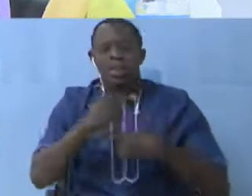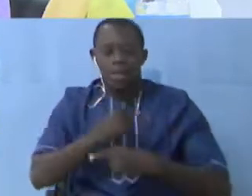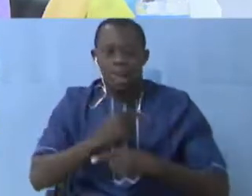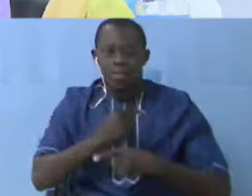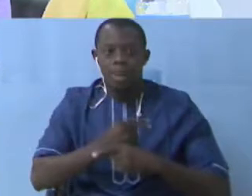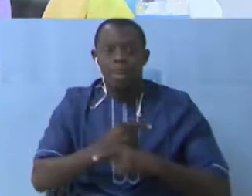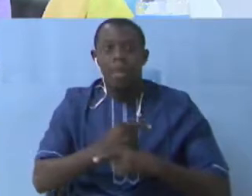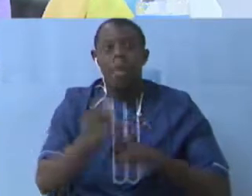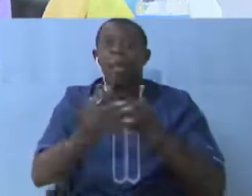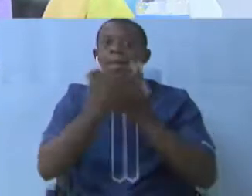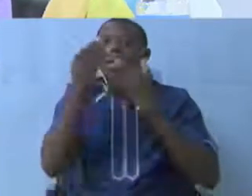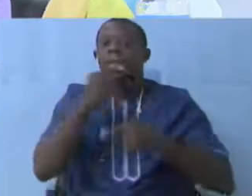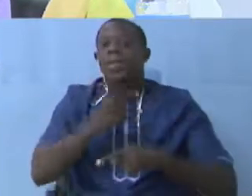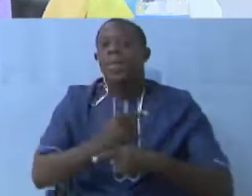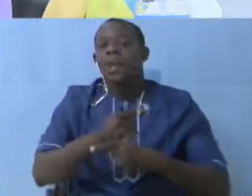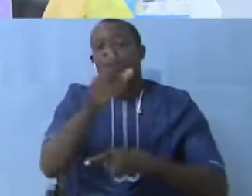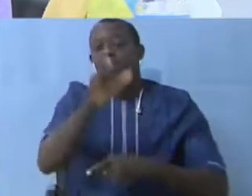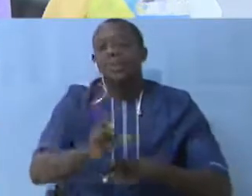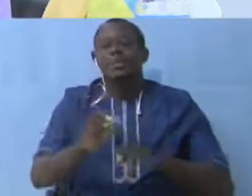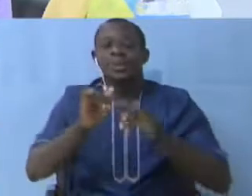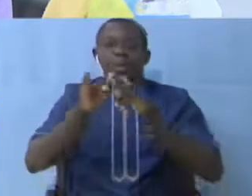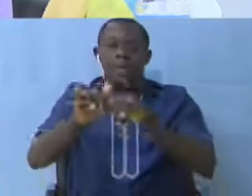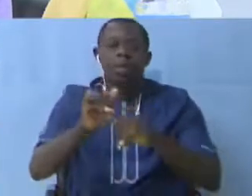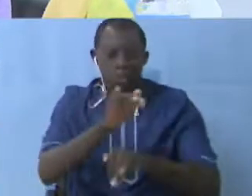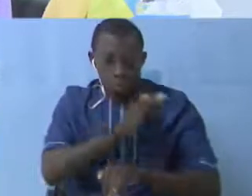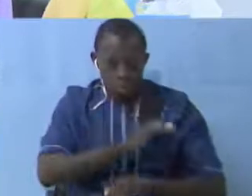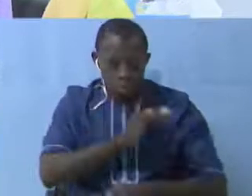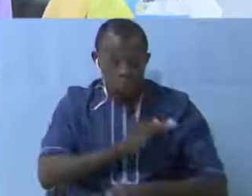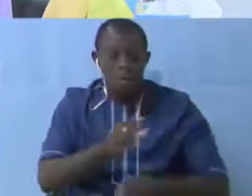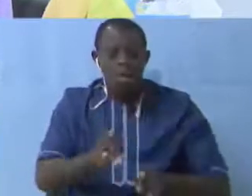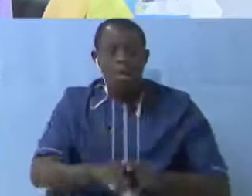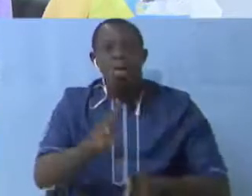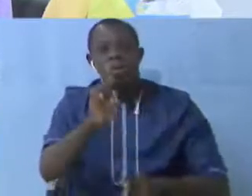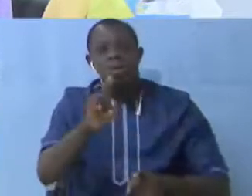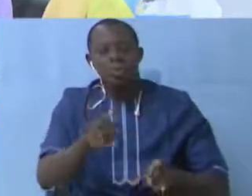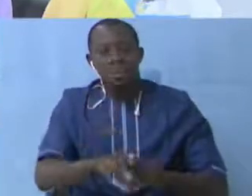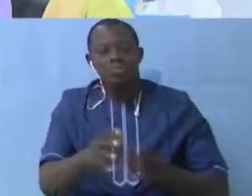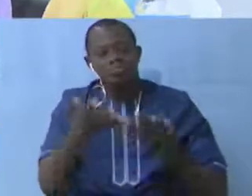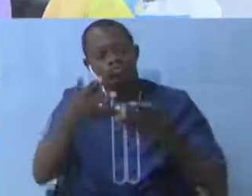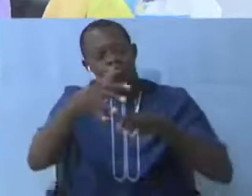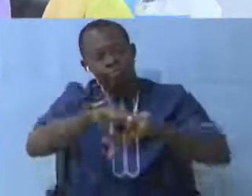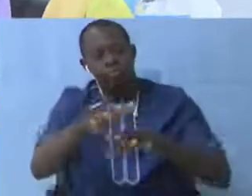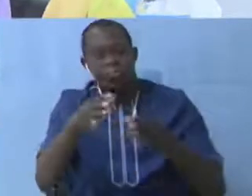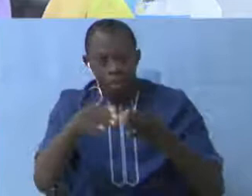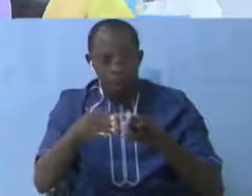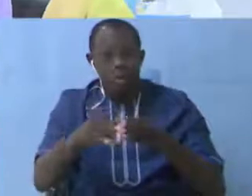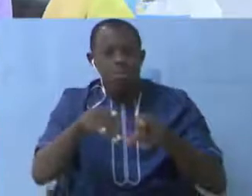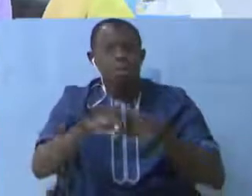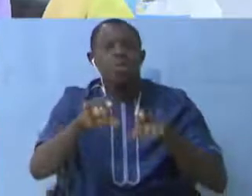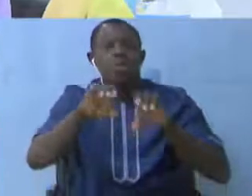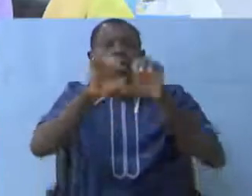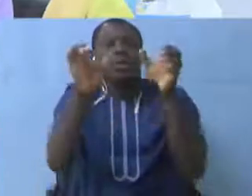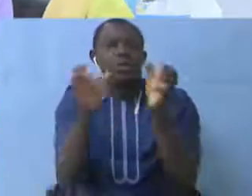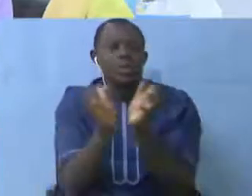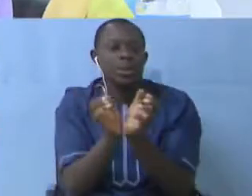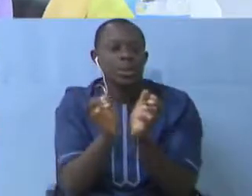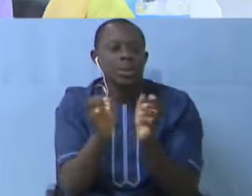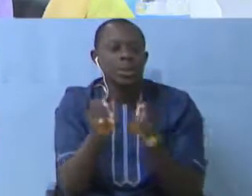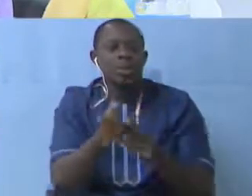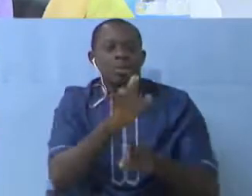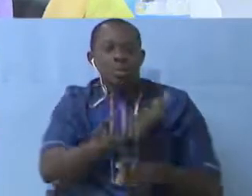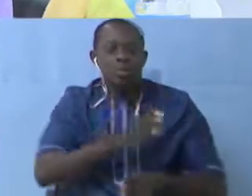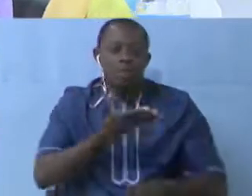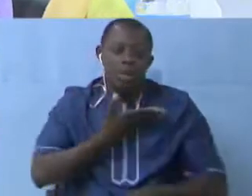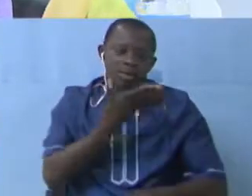Many Gambians also stayed, but they blend in the communities. And during the oppression, also they